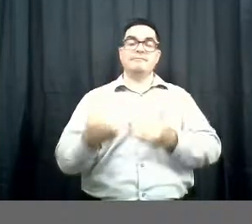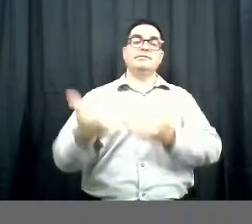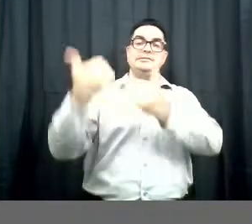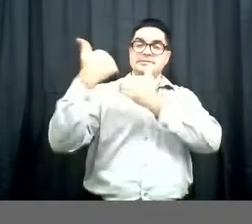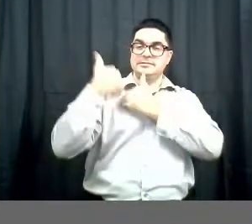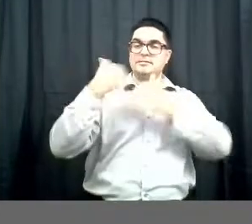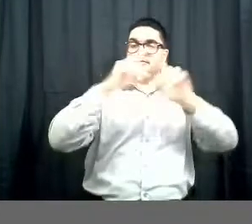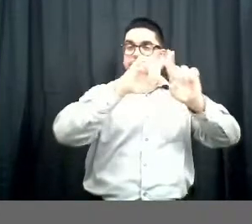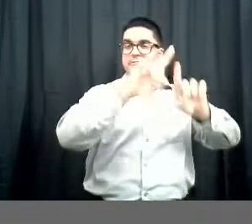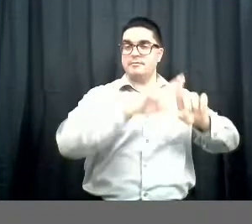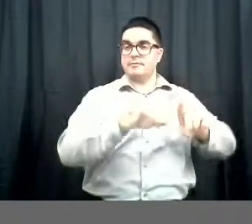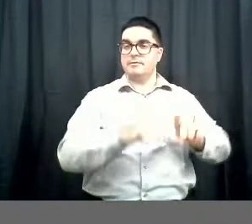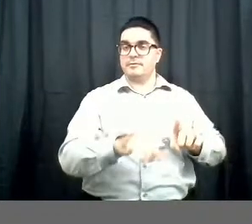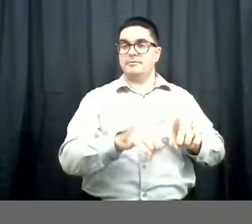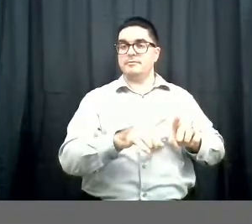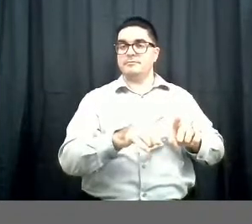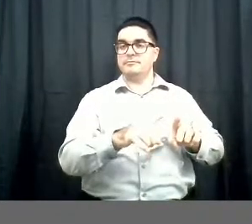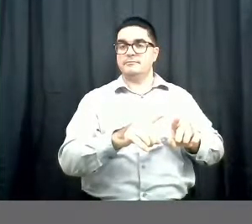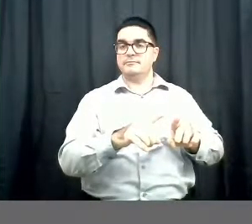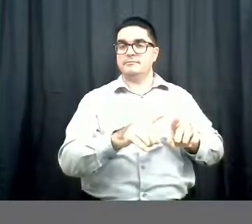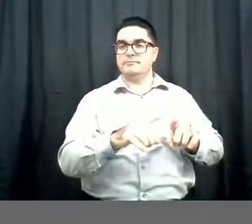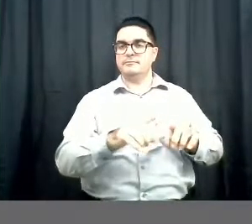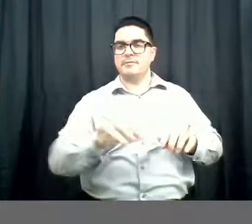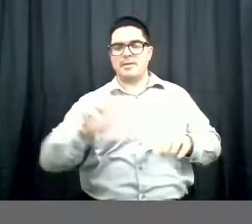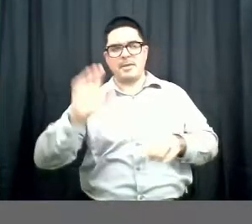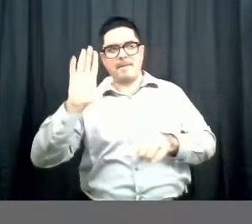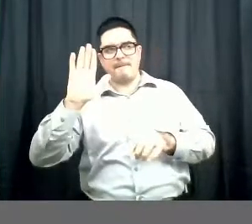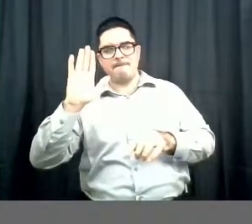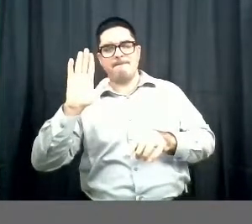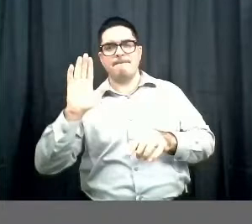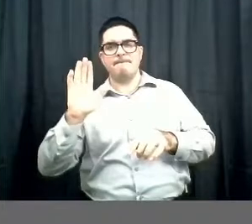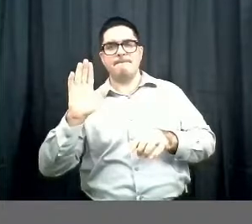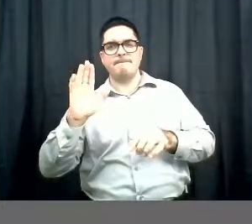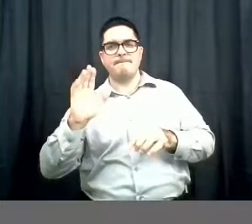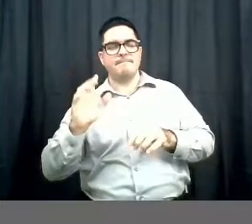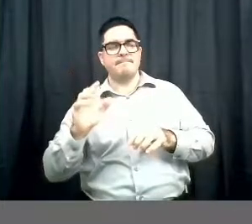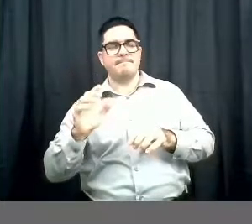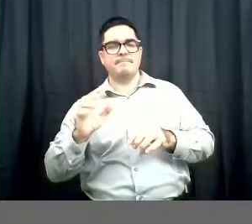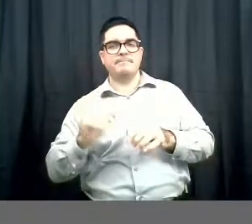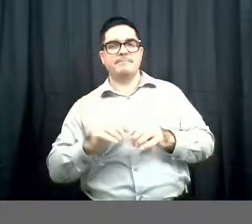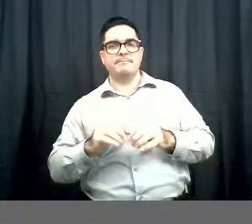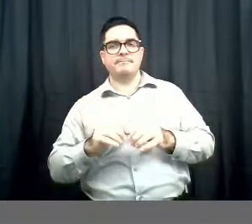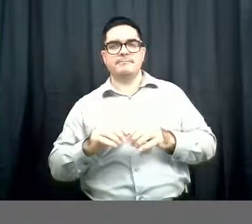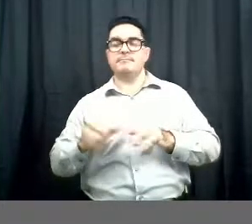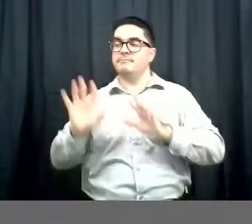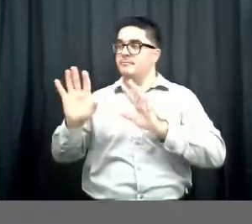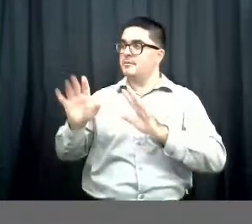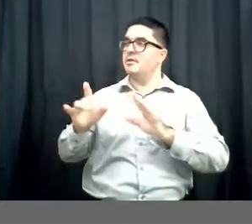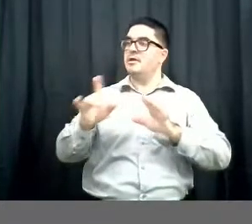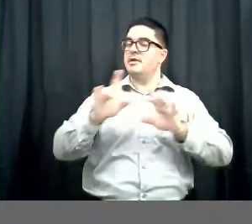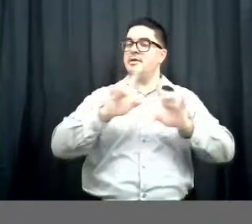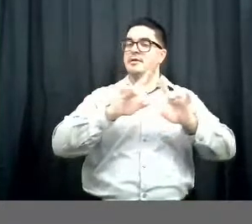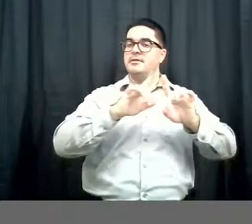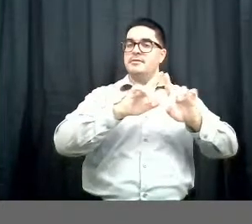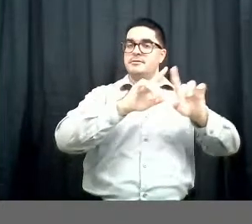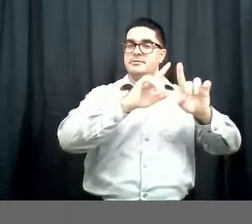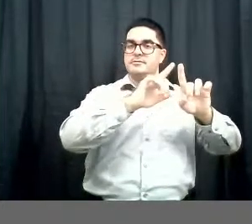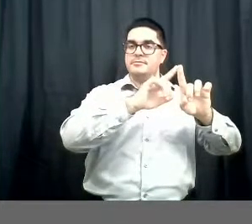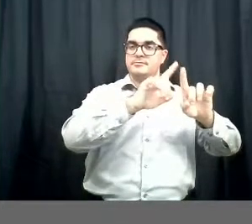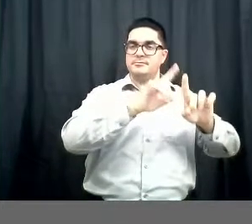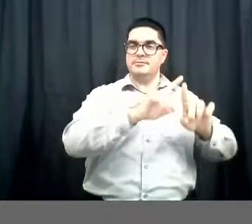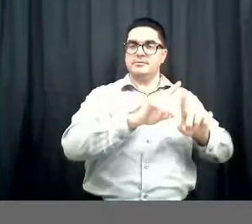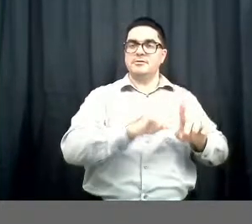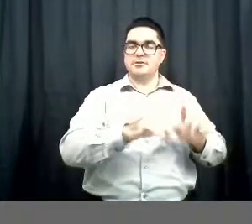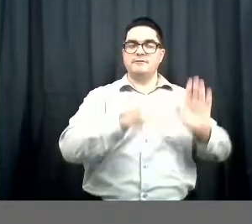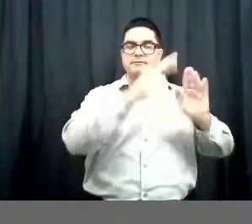clawback claims, and yeah. And by the way, everybody has different priorities and have different rights. And I think there's been a lot of work done to kind of find